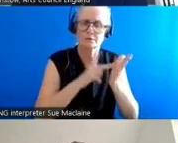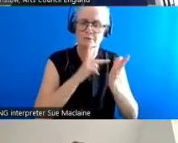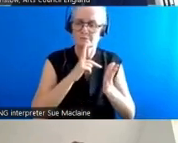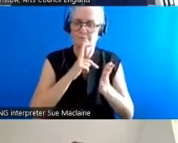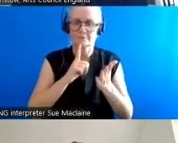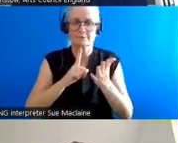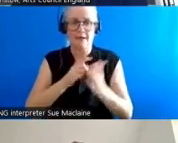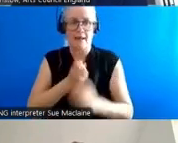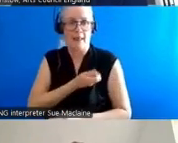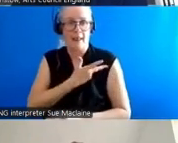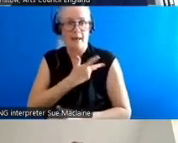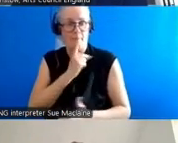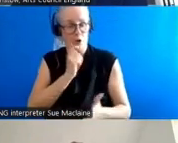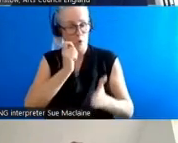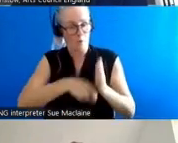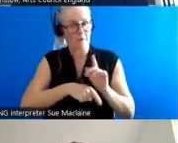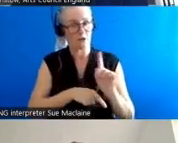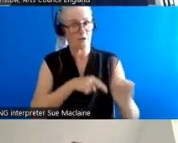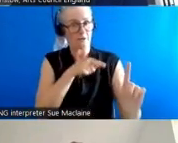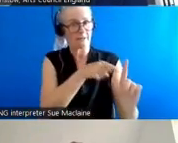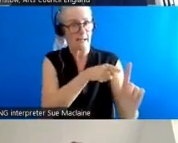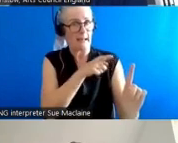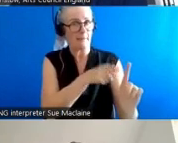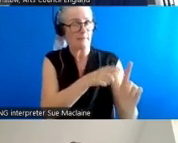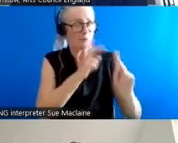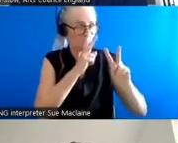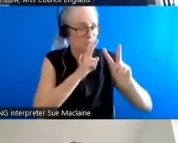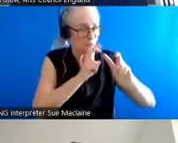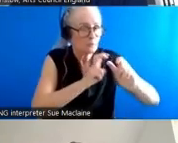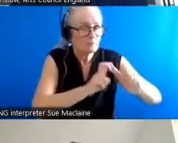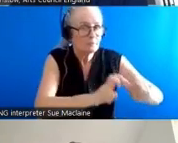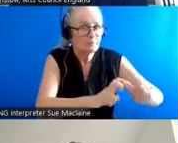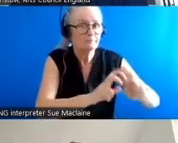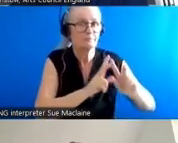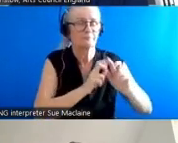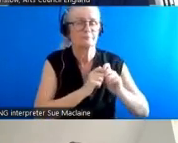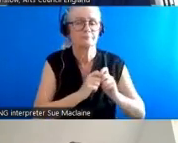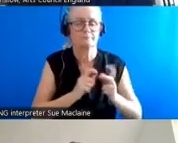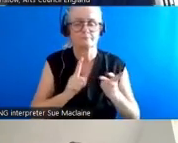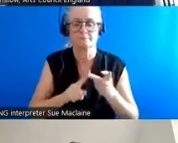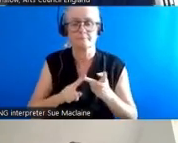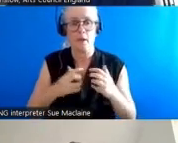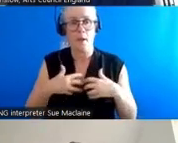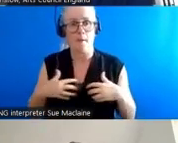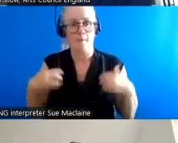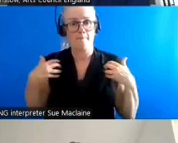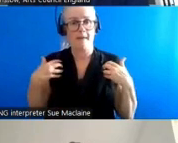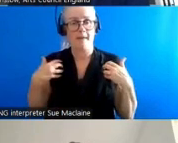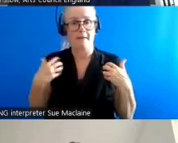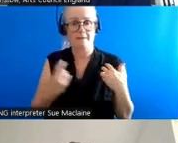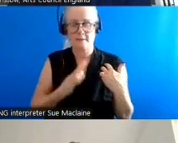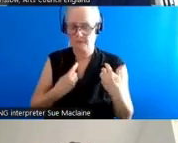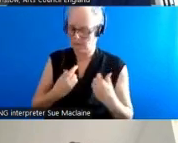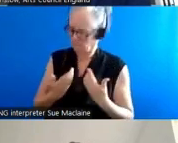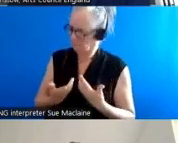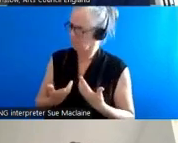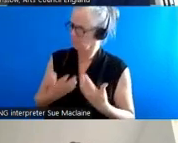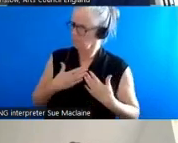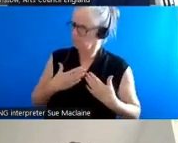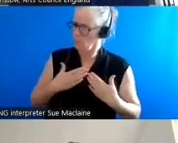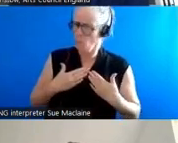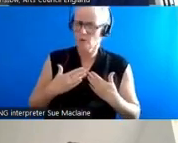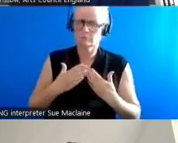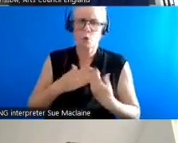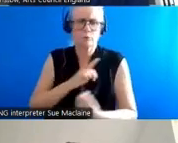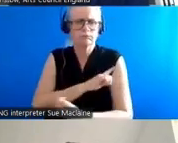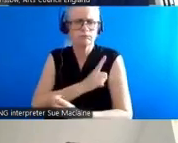come from the mayors themselves, who really want to give themselves greater capacity to make